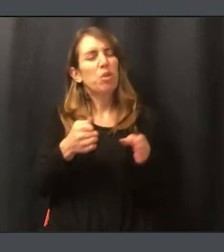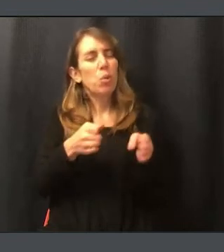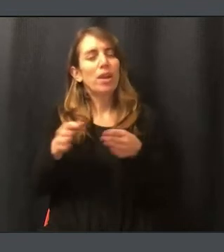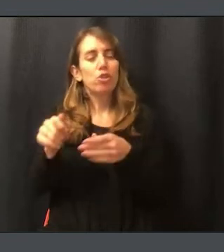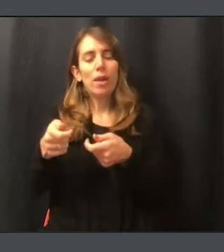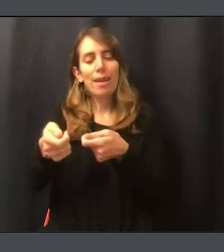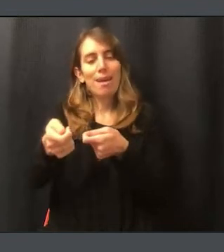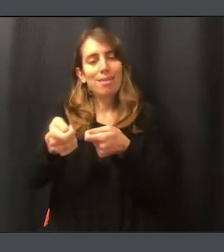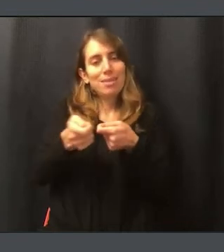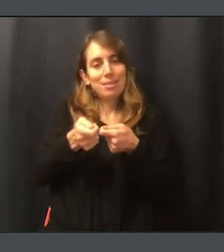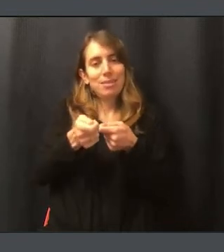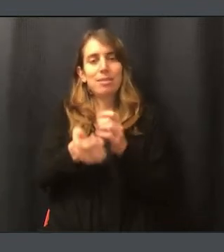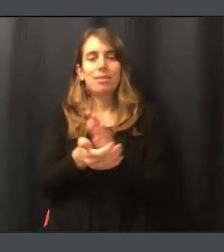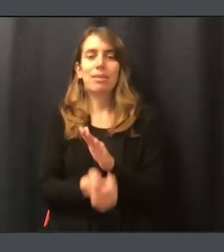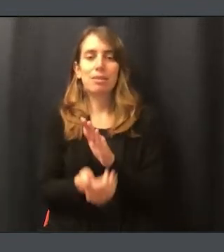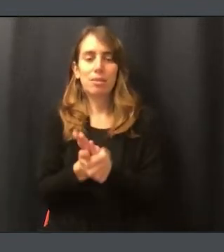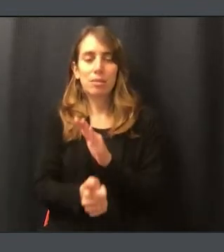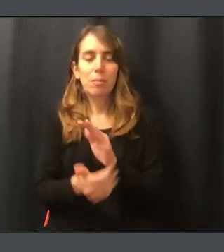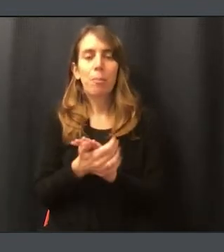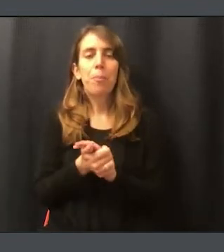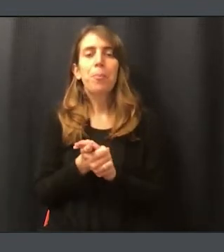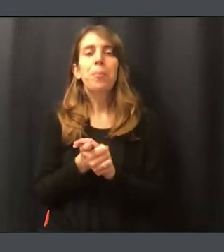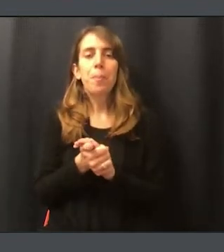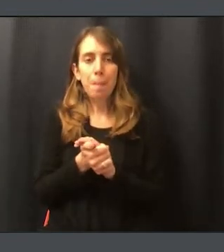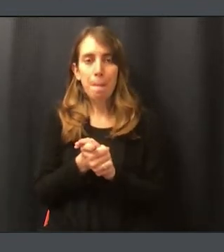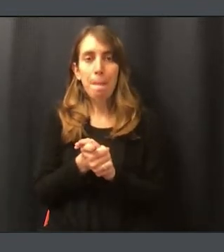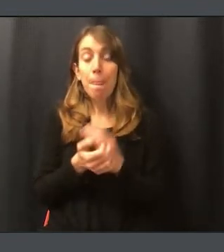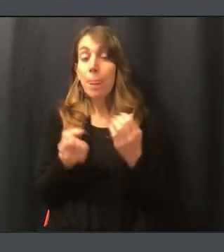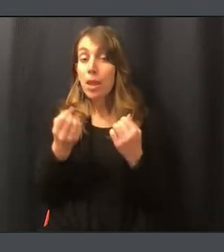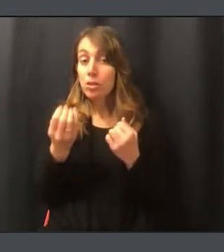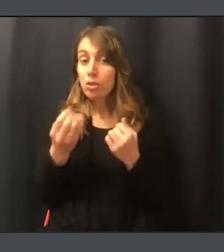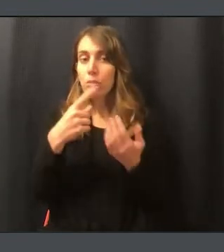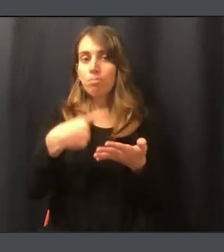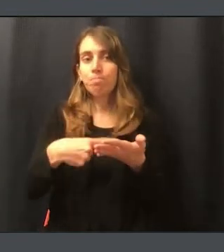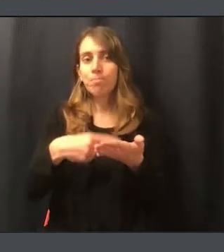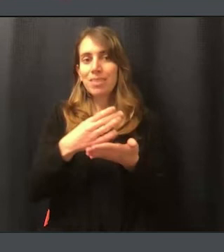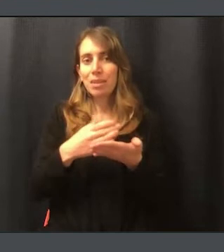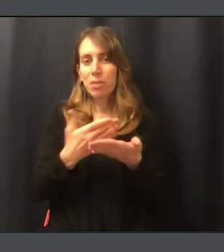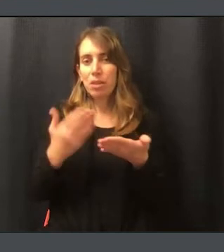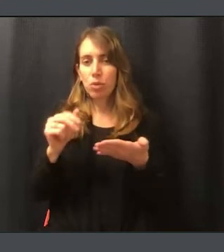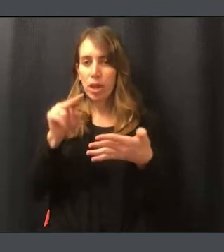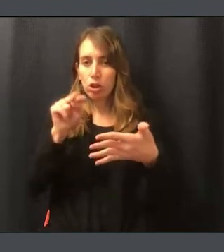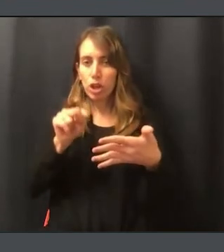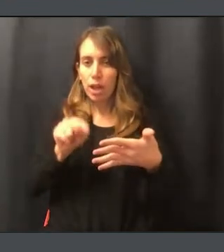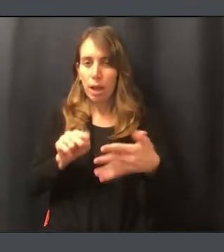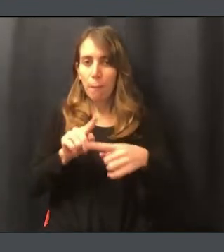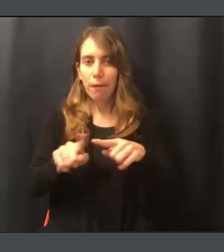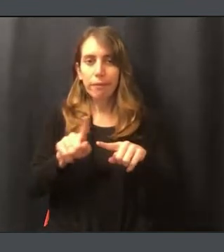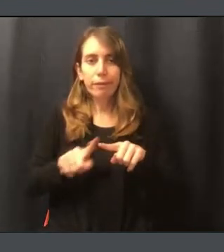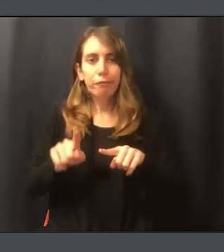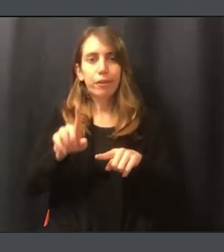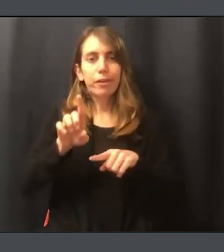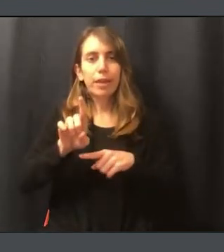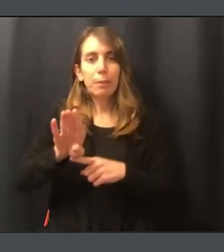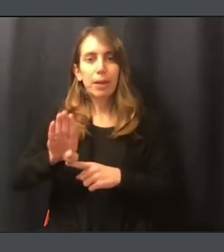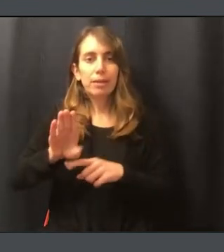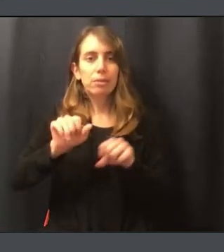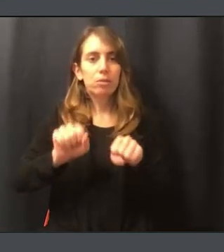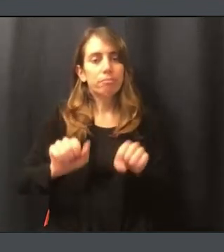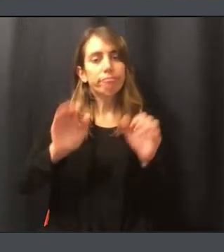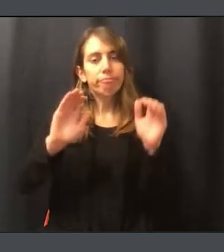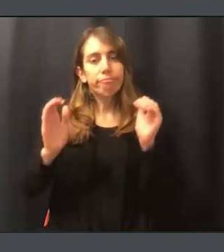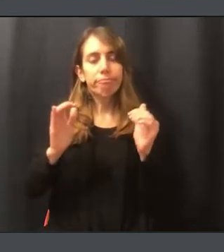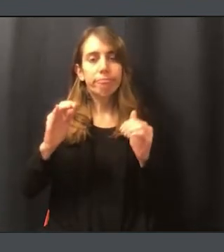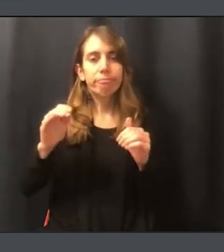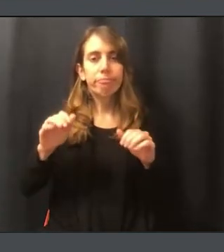So, you know, I talked about some of the things that you can look at, but if you use these databases, you can really compare the performance of, let's